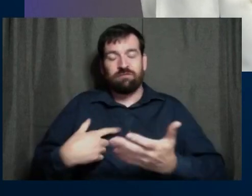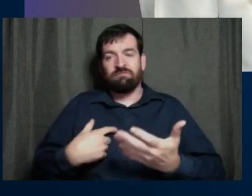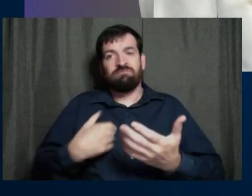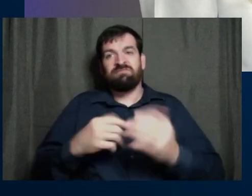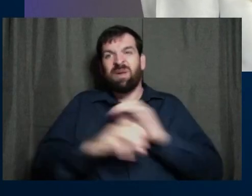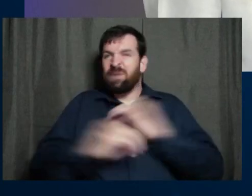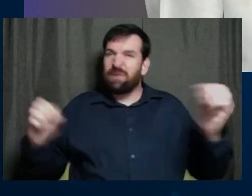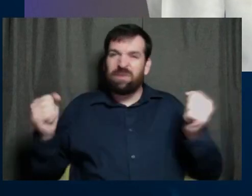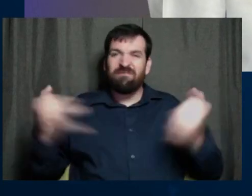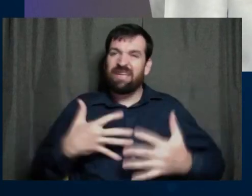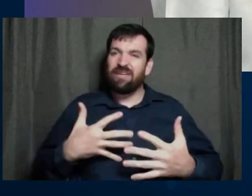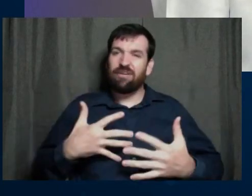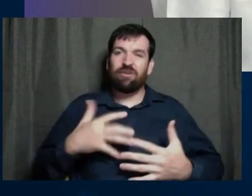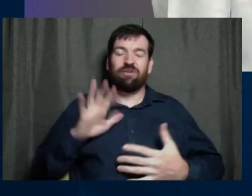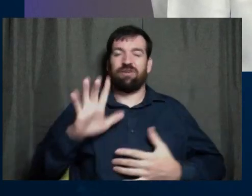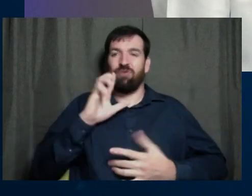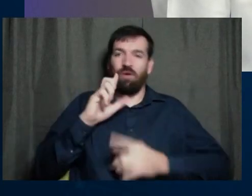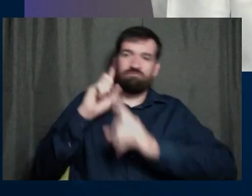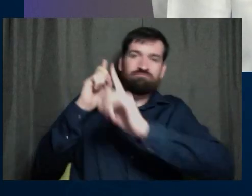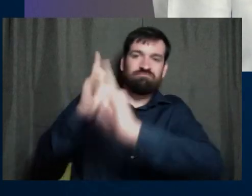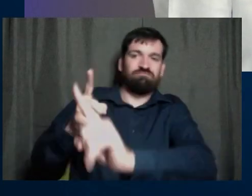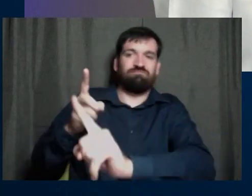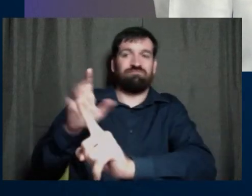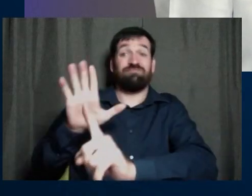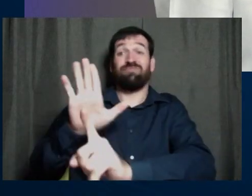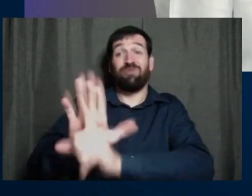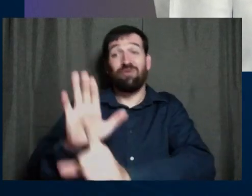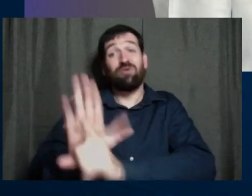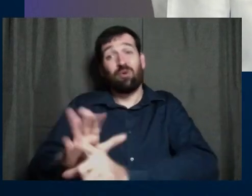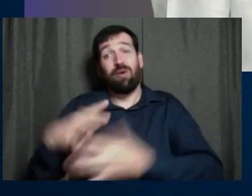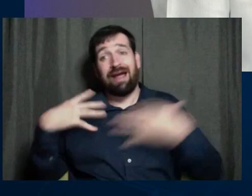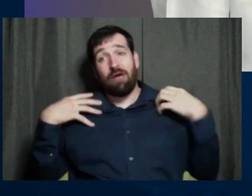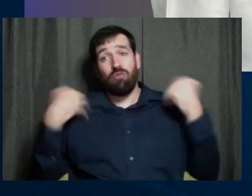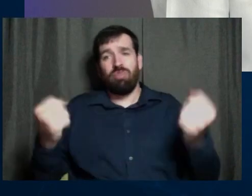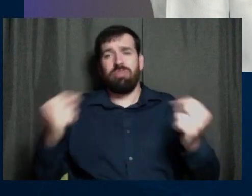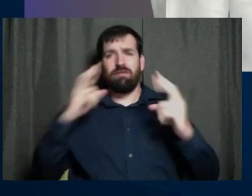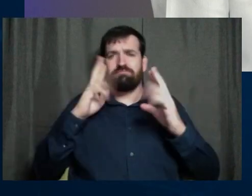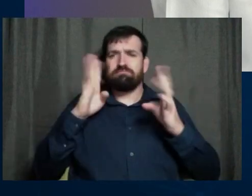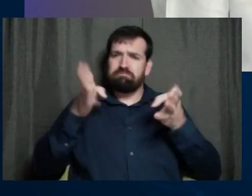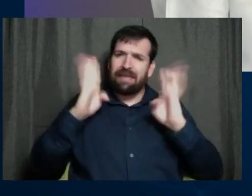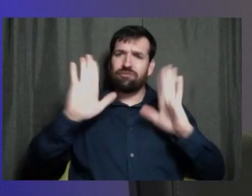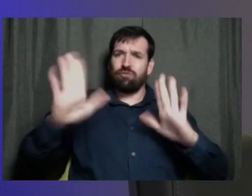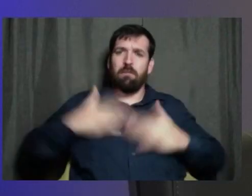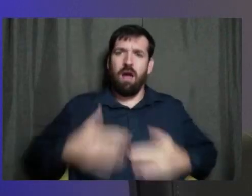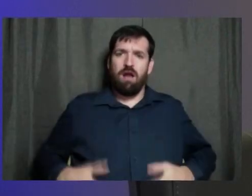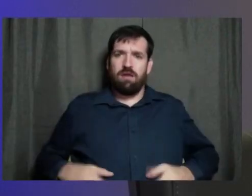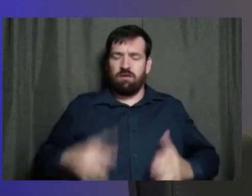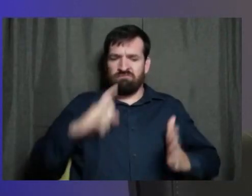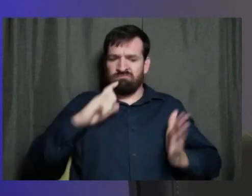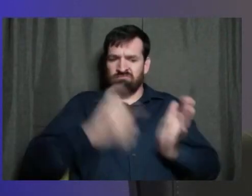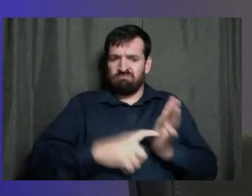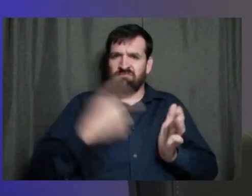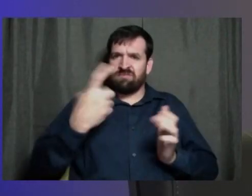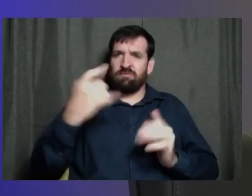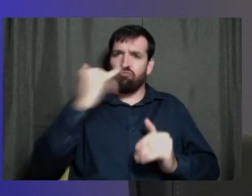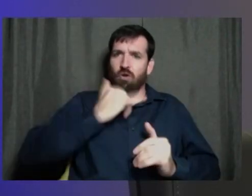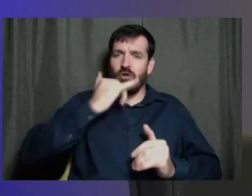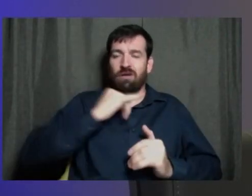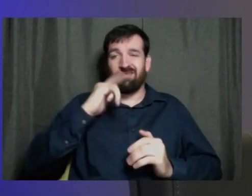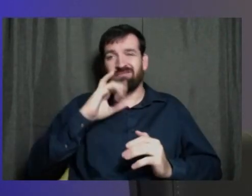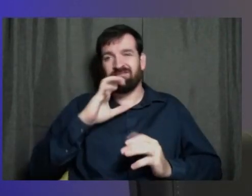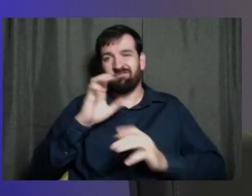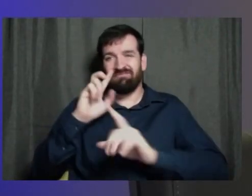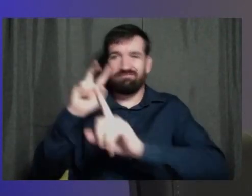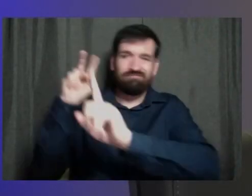your pursuit of your own health and listen to your body, absolutely seek care if you think something's wrong. And really remember, when it